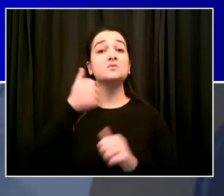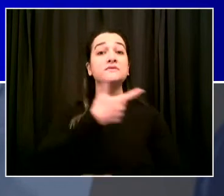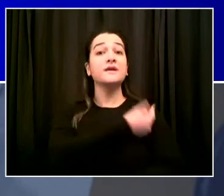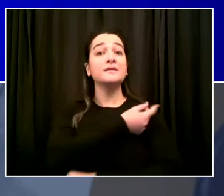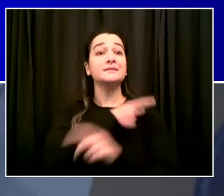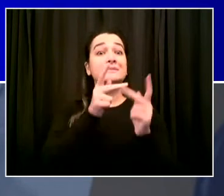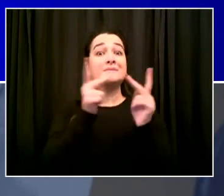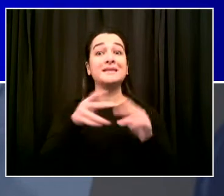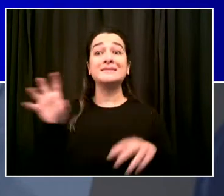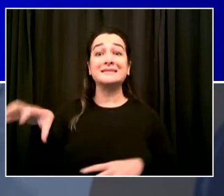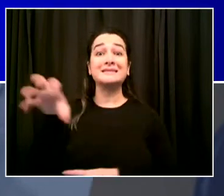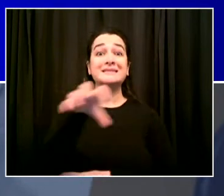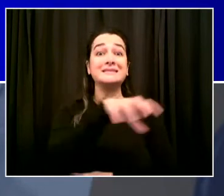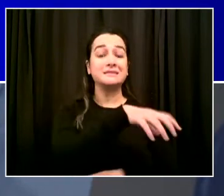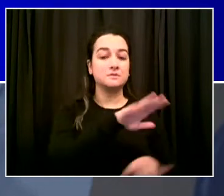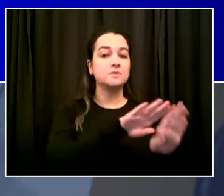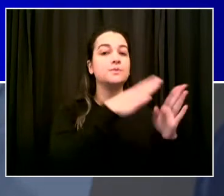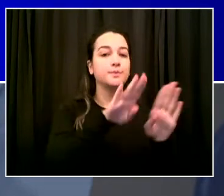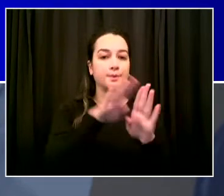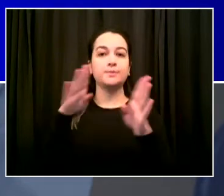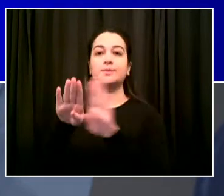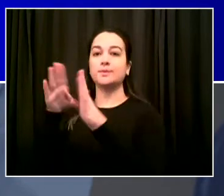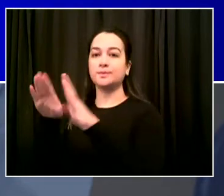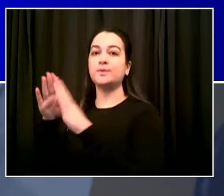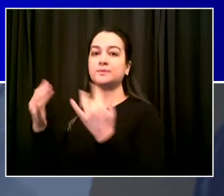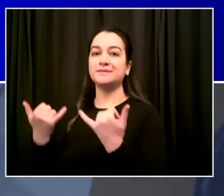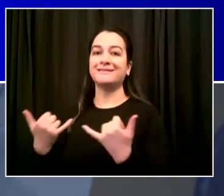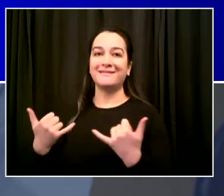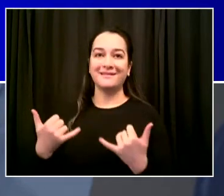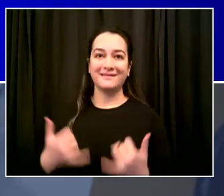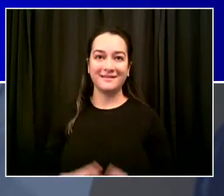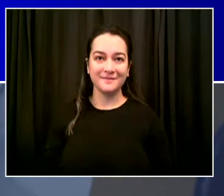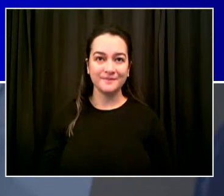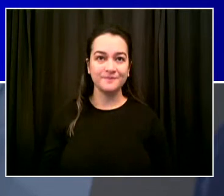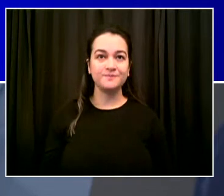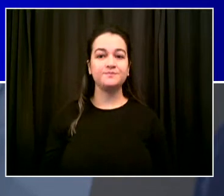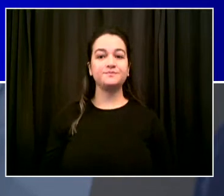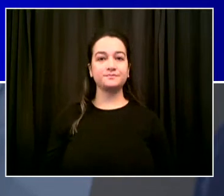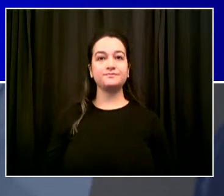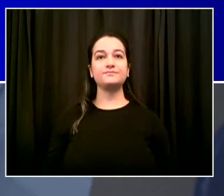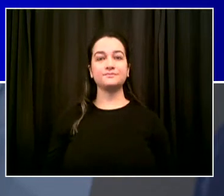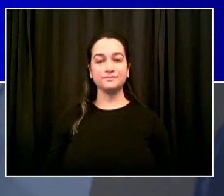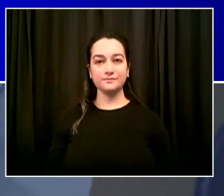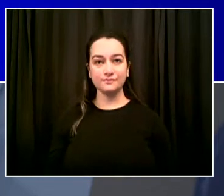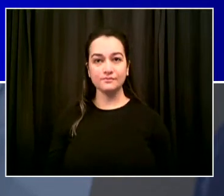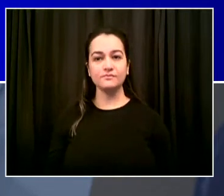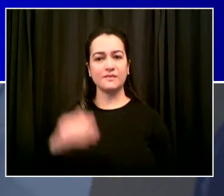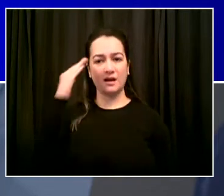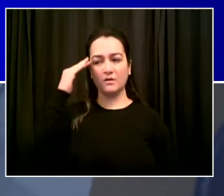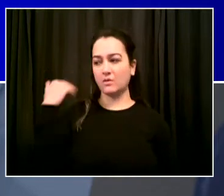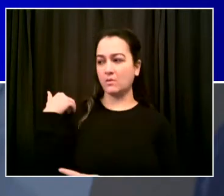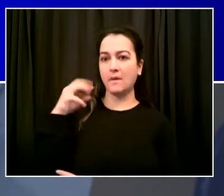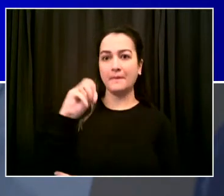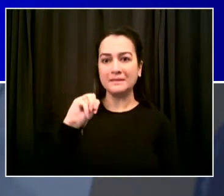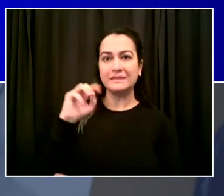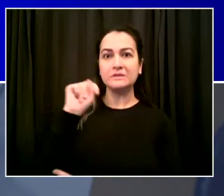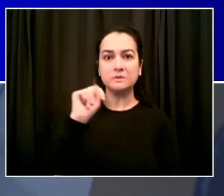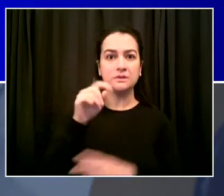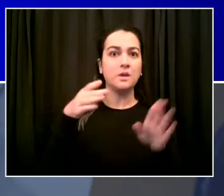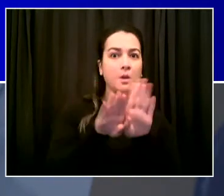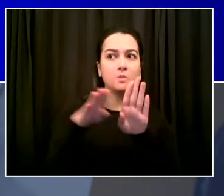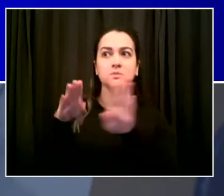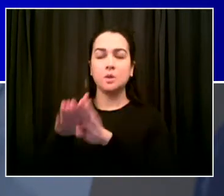because of the storm, because of lack of vaccine. This is a persistent problem, but those sites will be open tomorrow. So